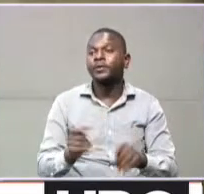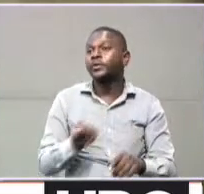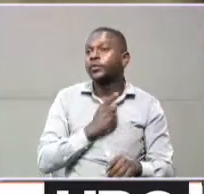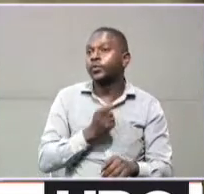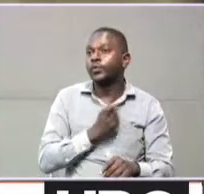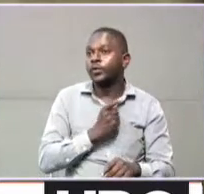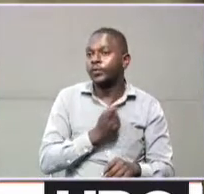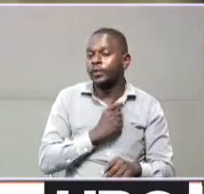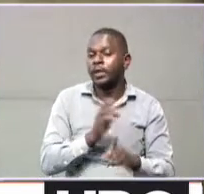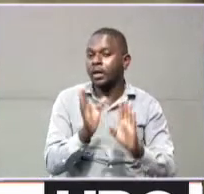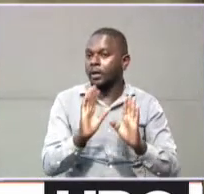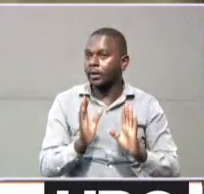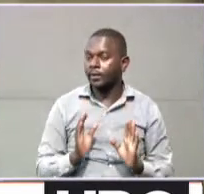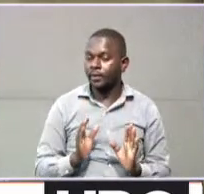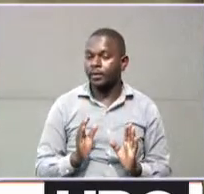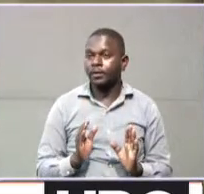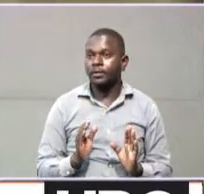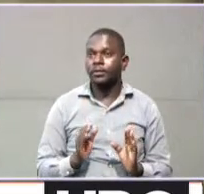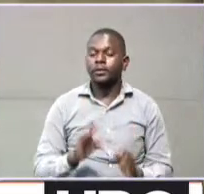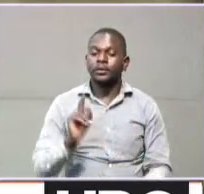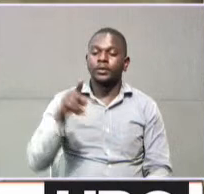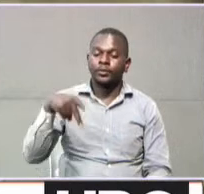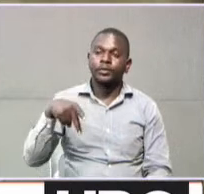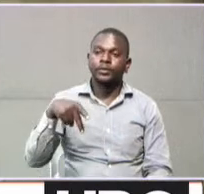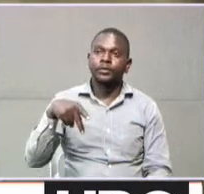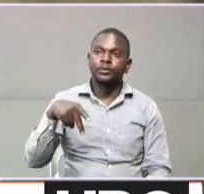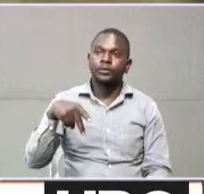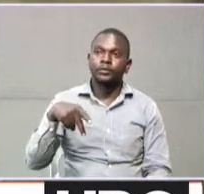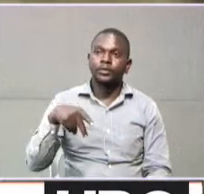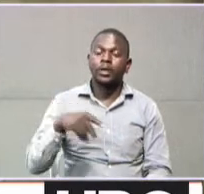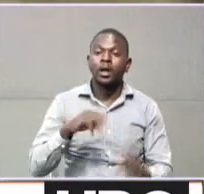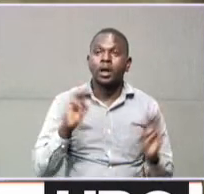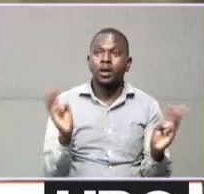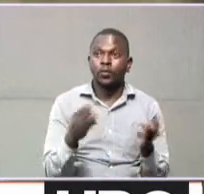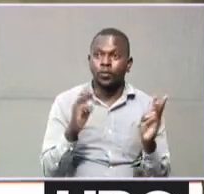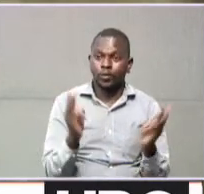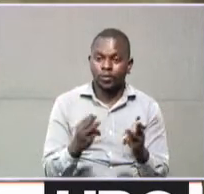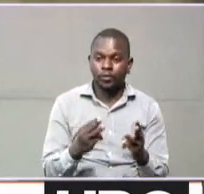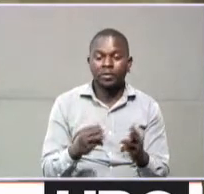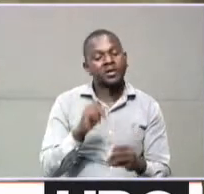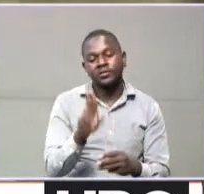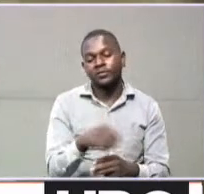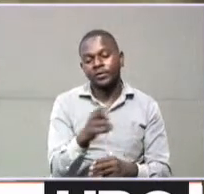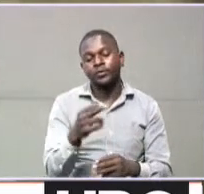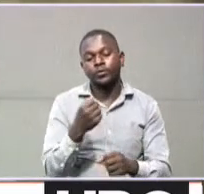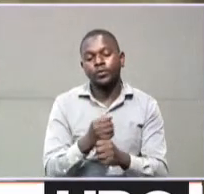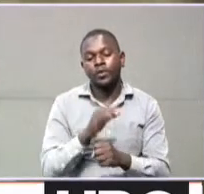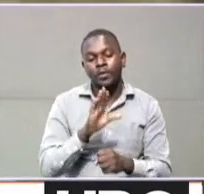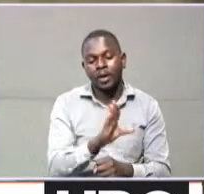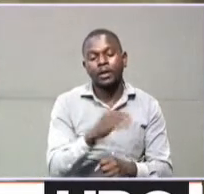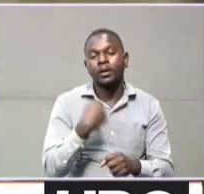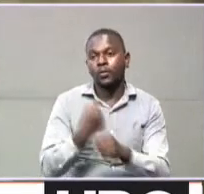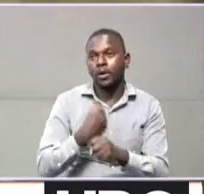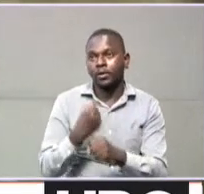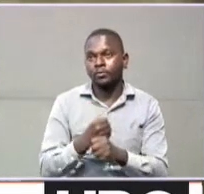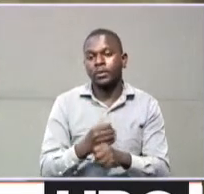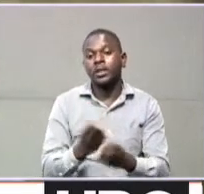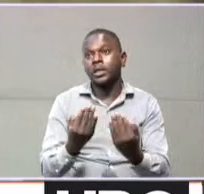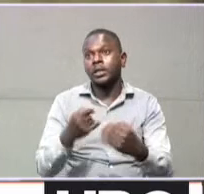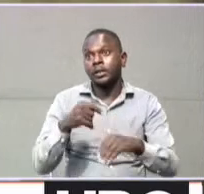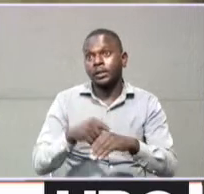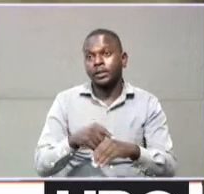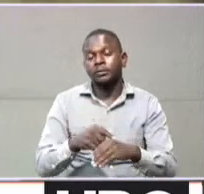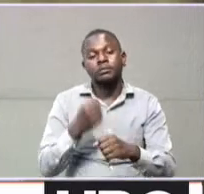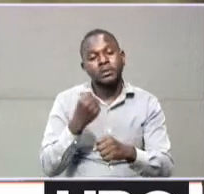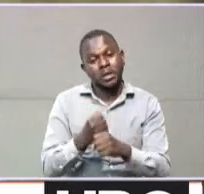okay to complain that the dp whip has failed to do his work the moment that is